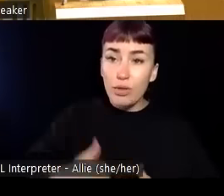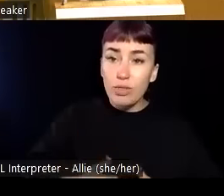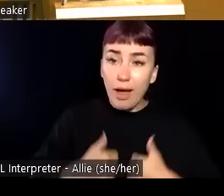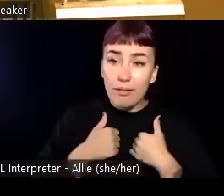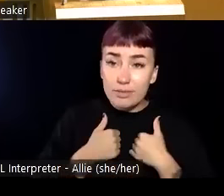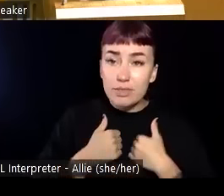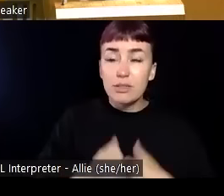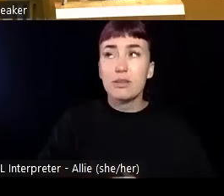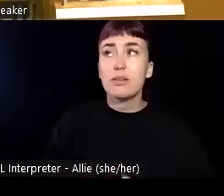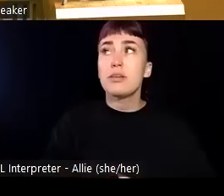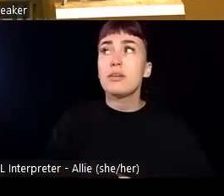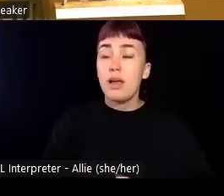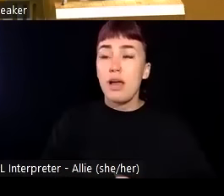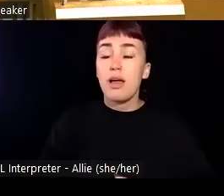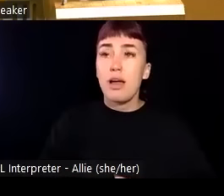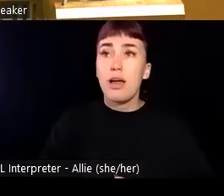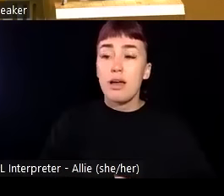I